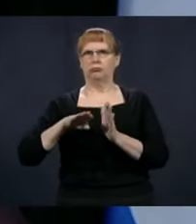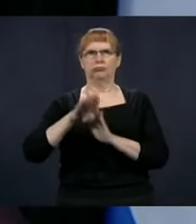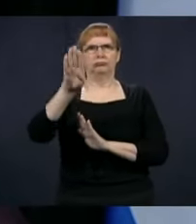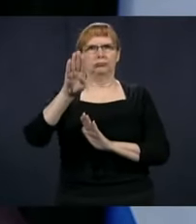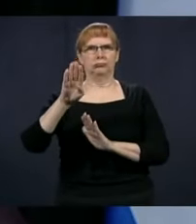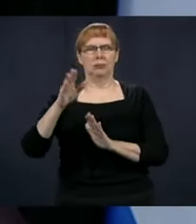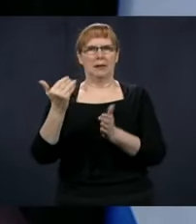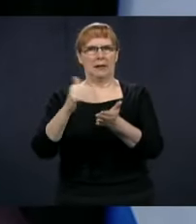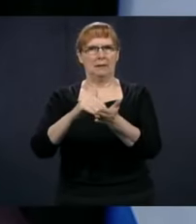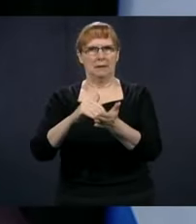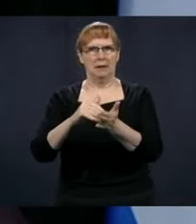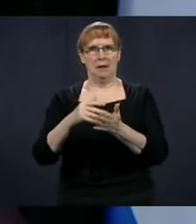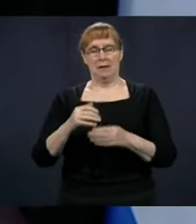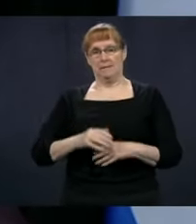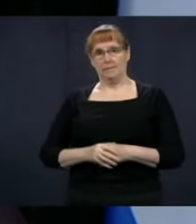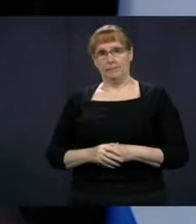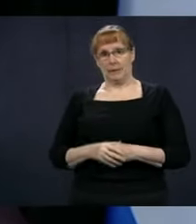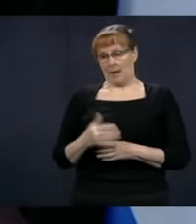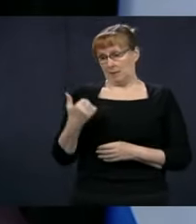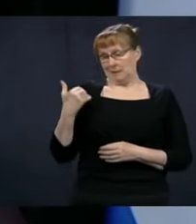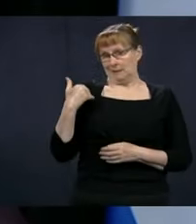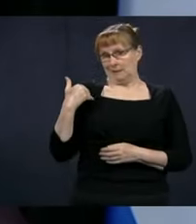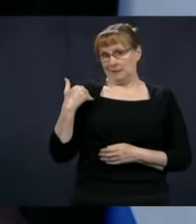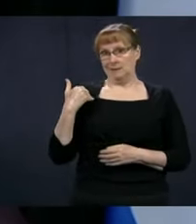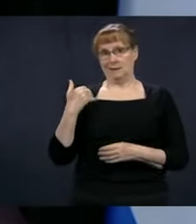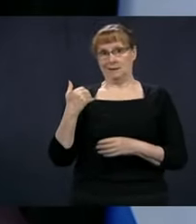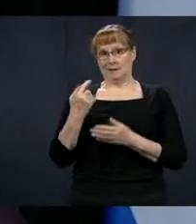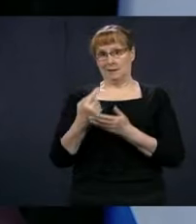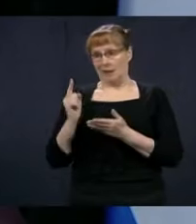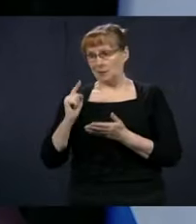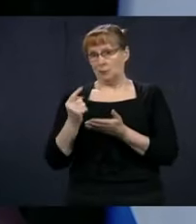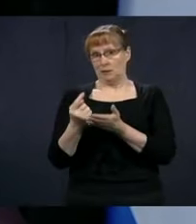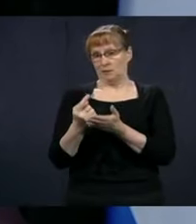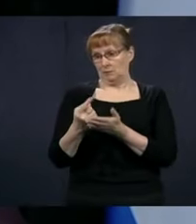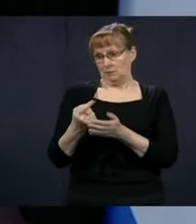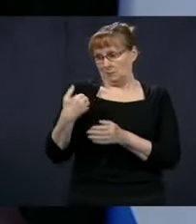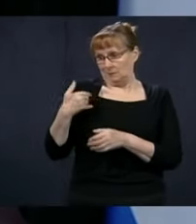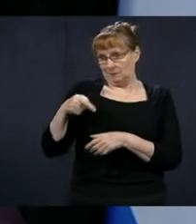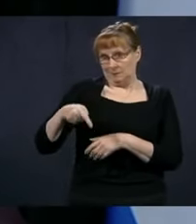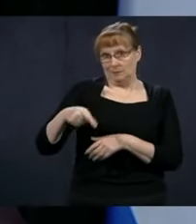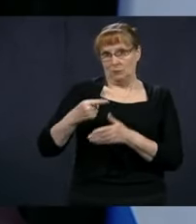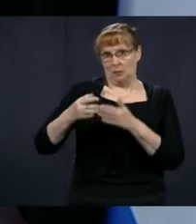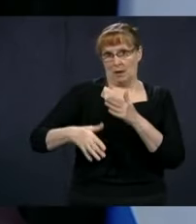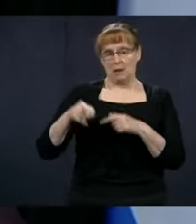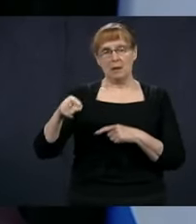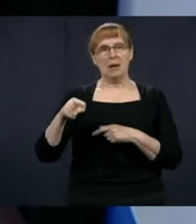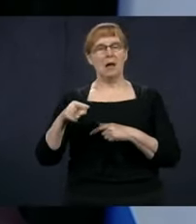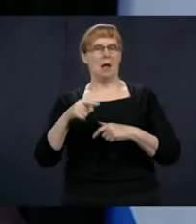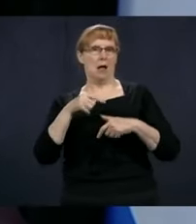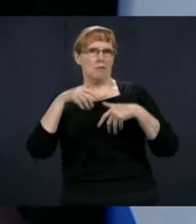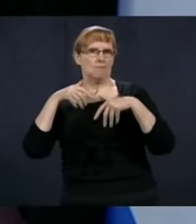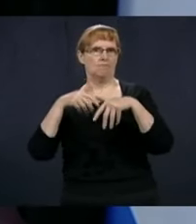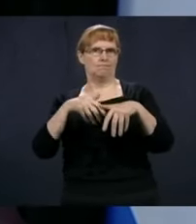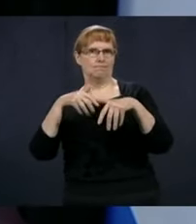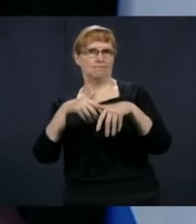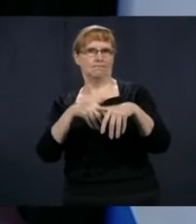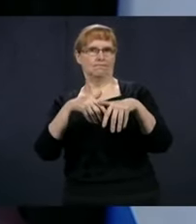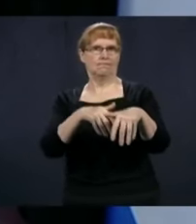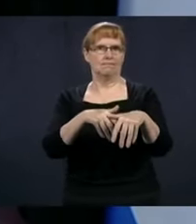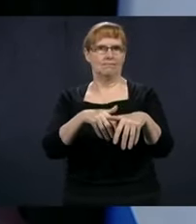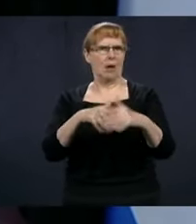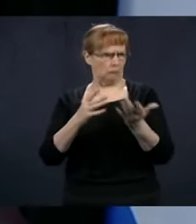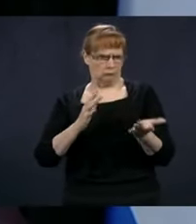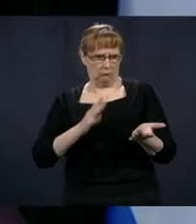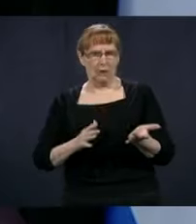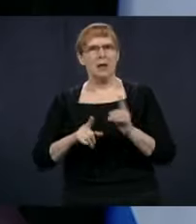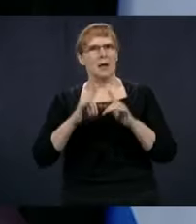week, we're going to look at if there is any people who manifest to getting sick. Perhaps the question is going to